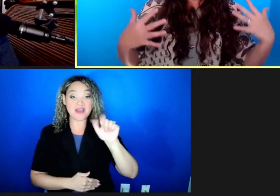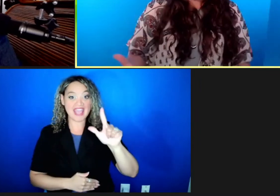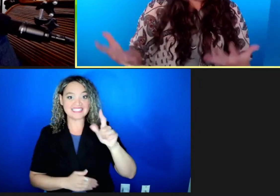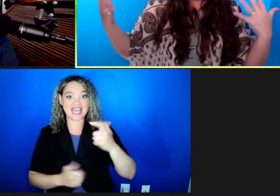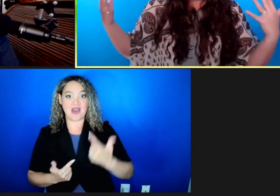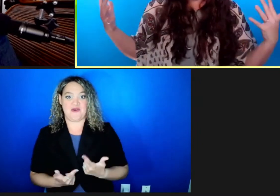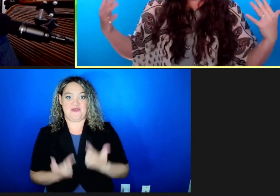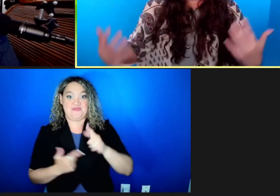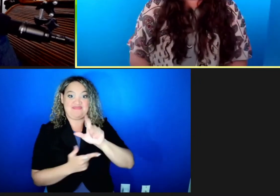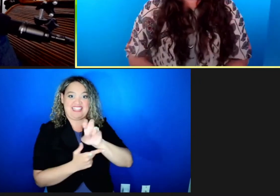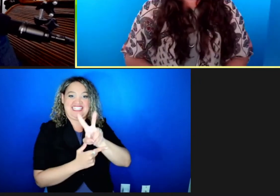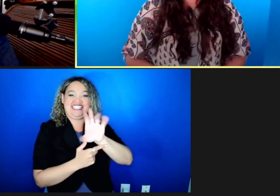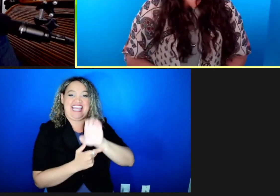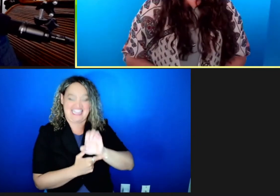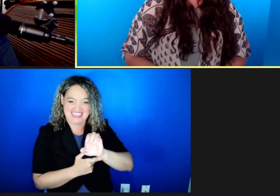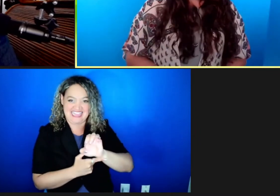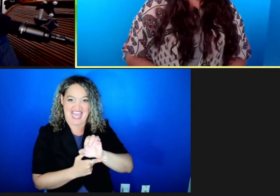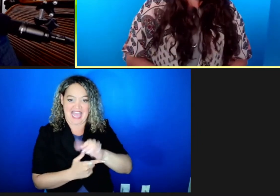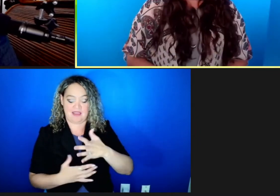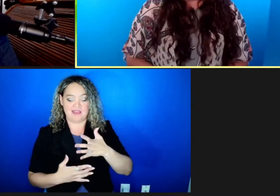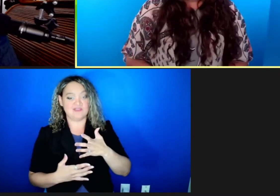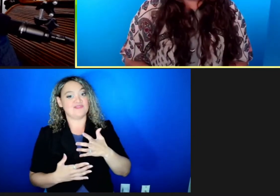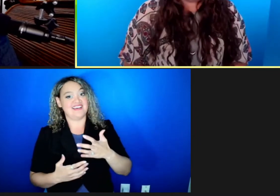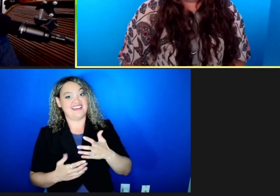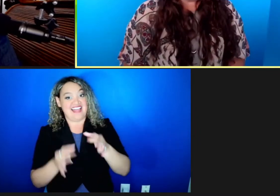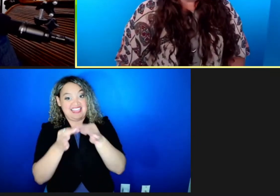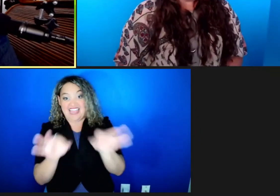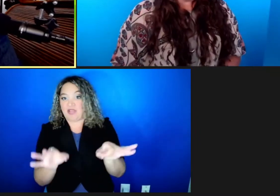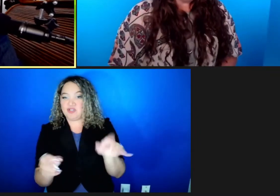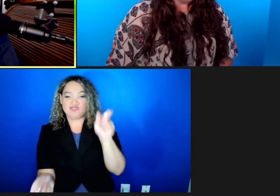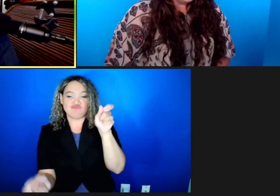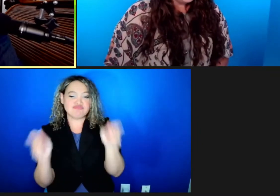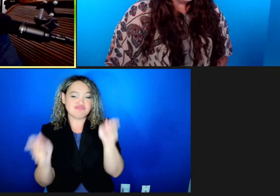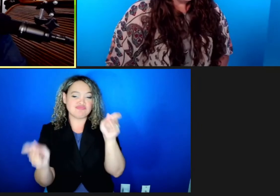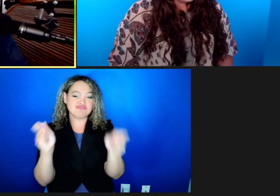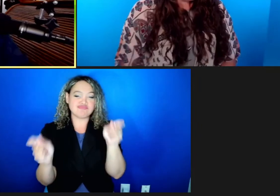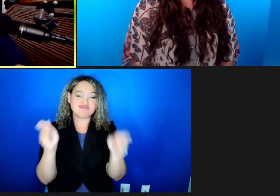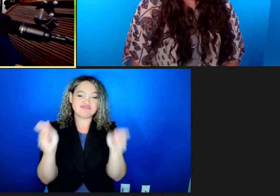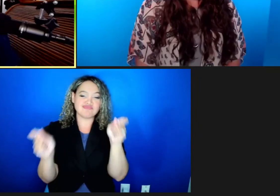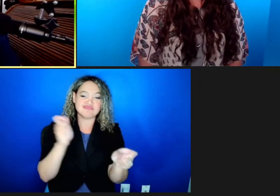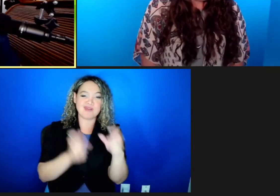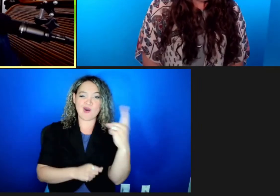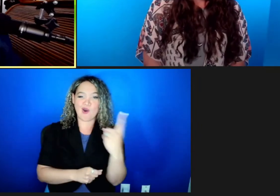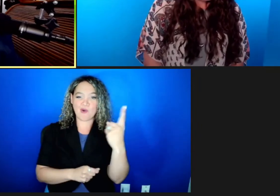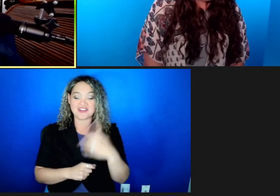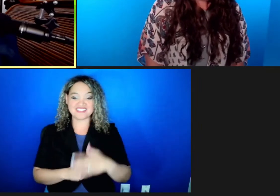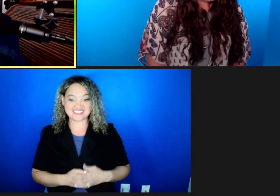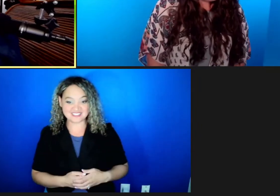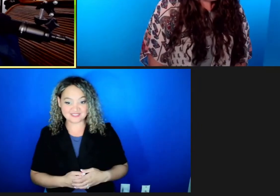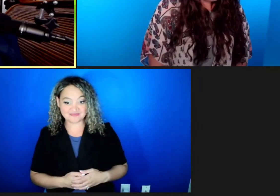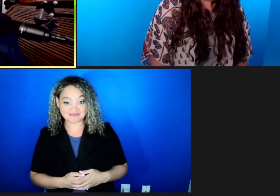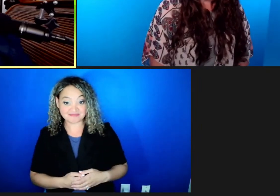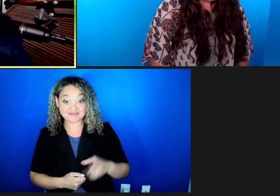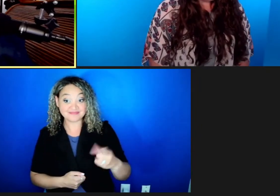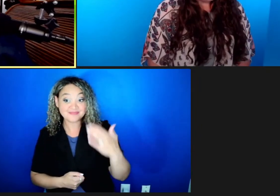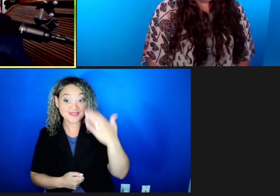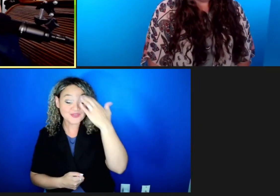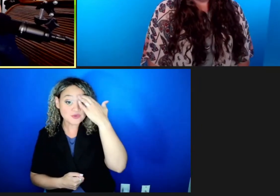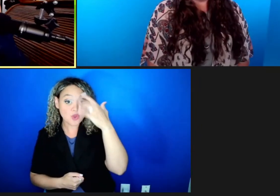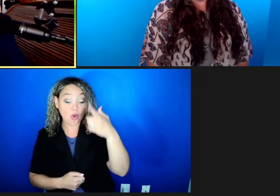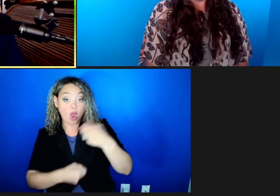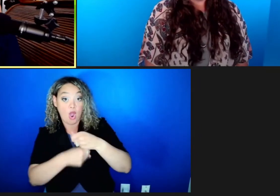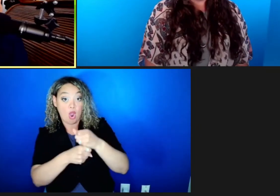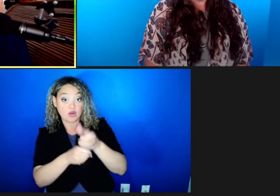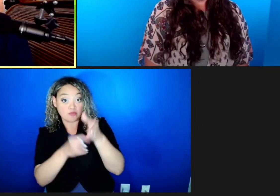living, breathing language, and it's always changing. Yeah. Yes, that's great. And you know, that's why our